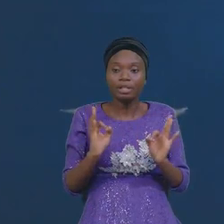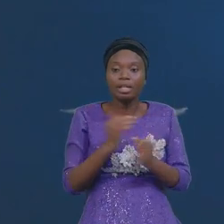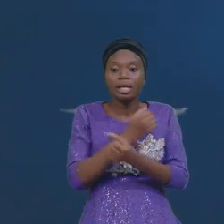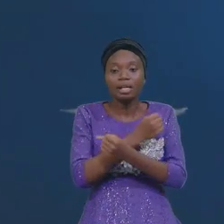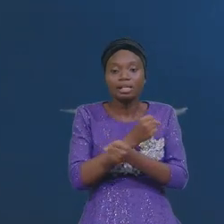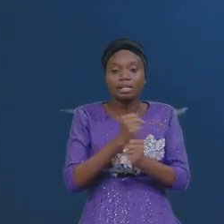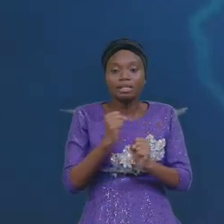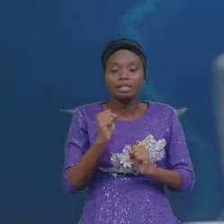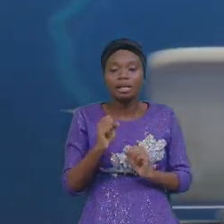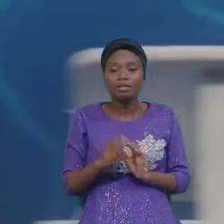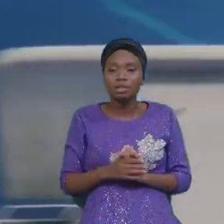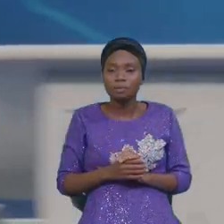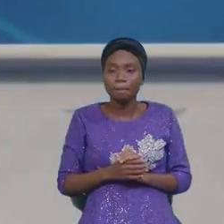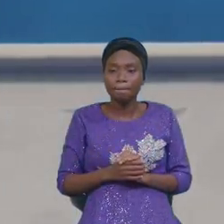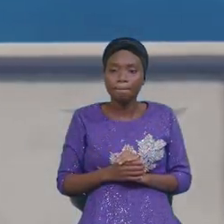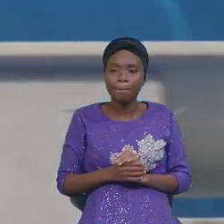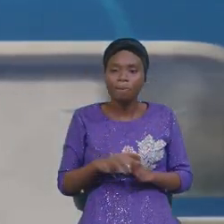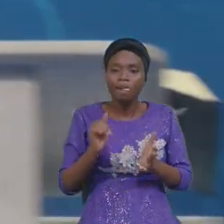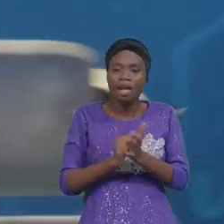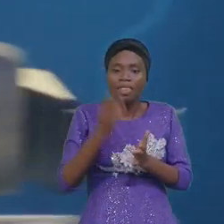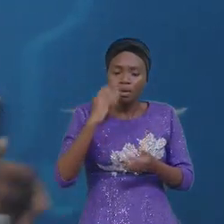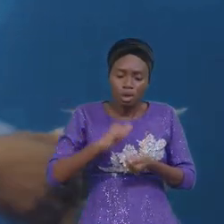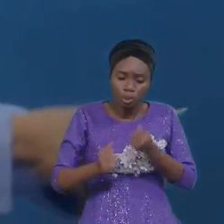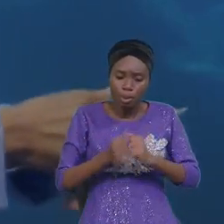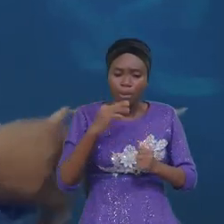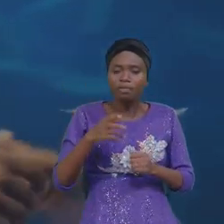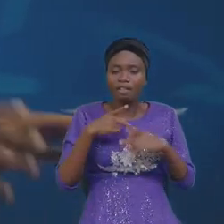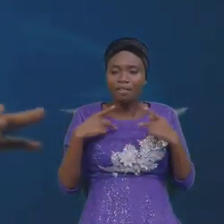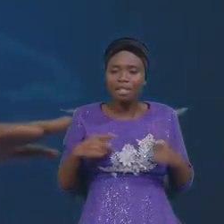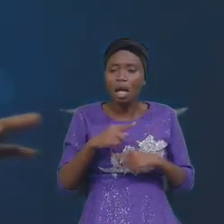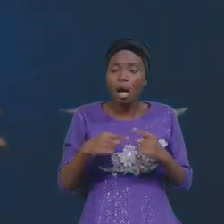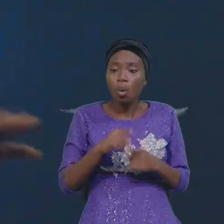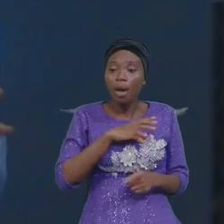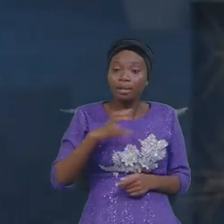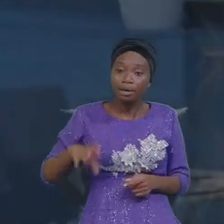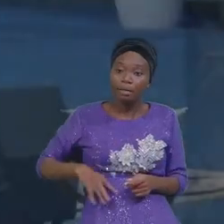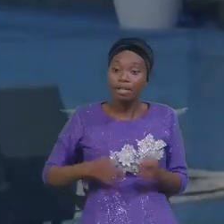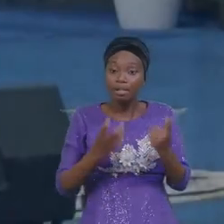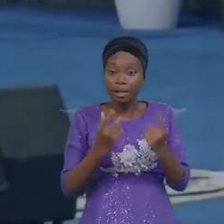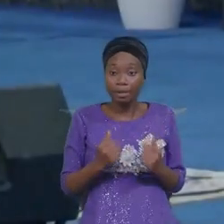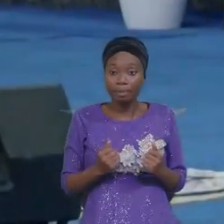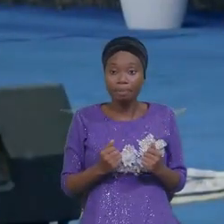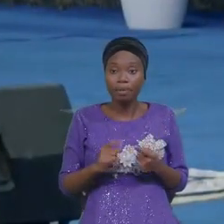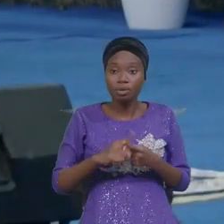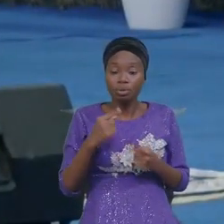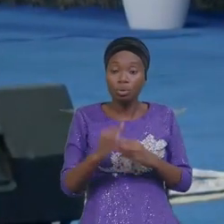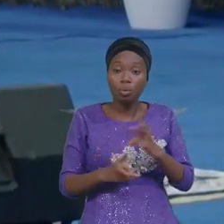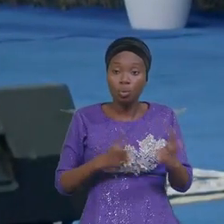salvation. That was the problem of the Pharisees when Christ came to the